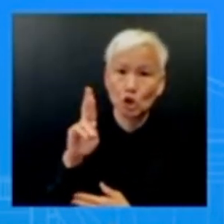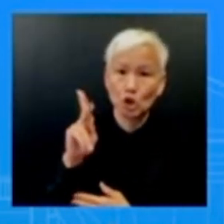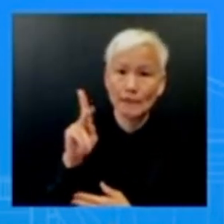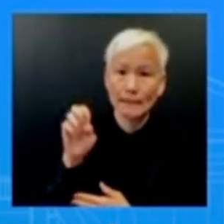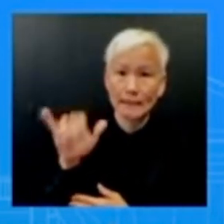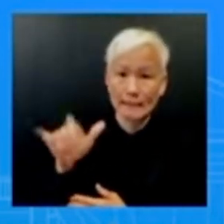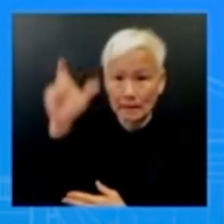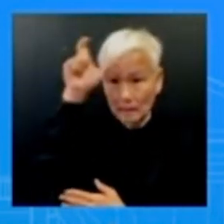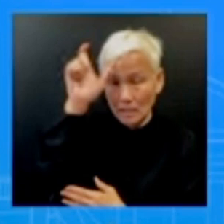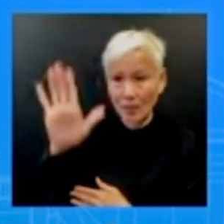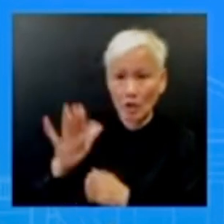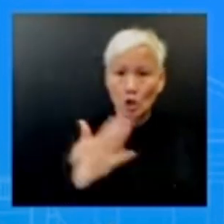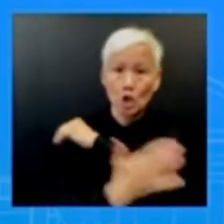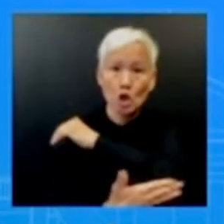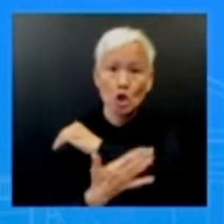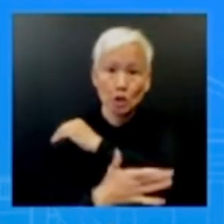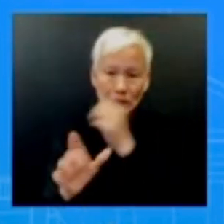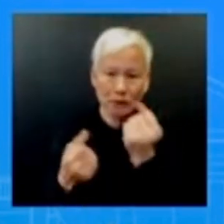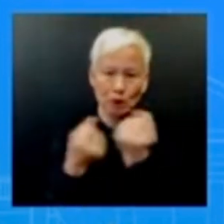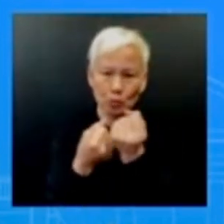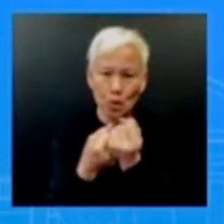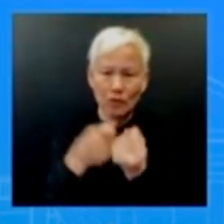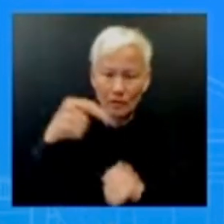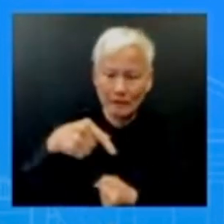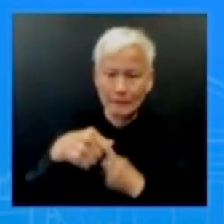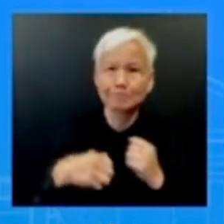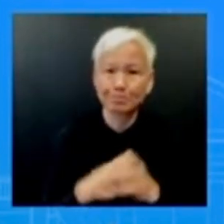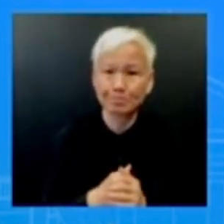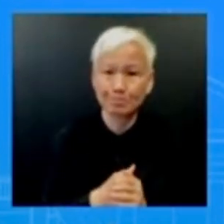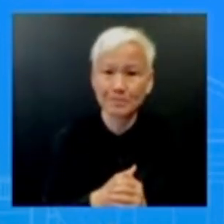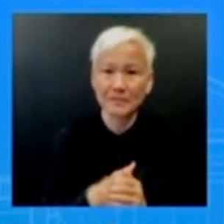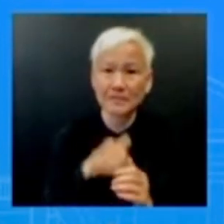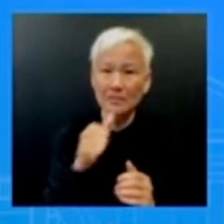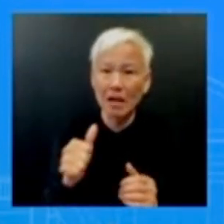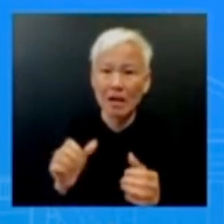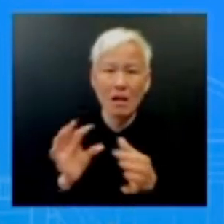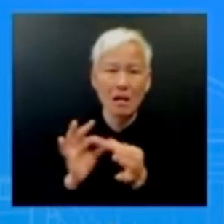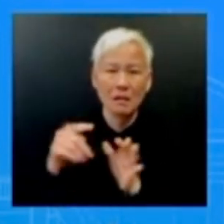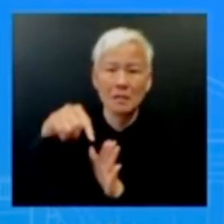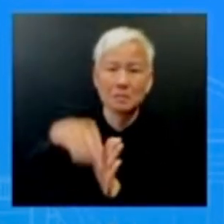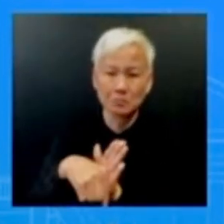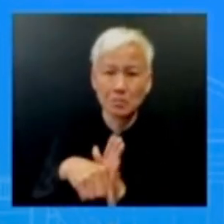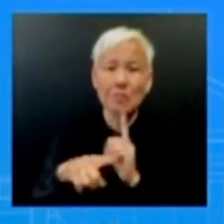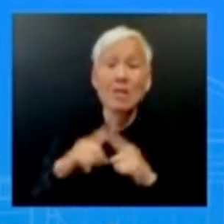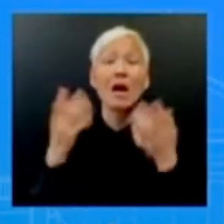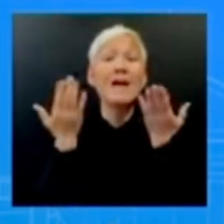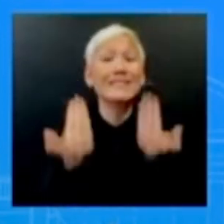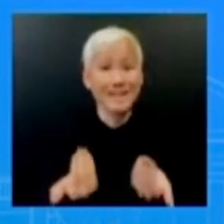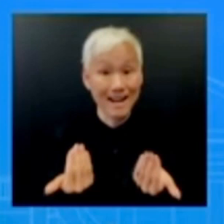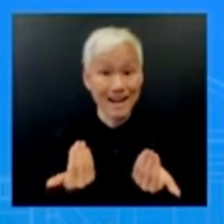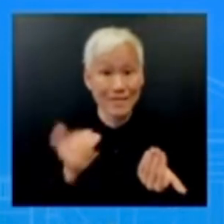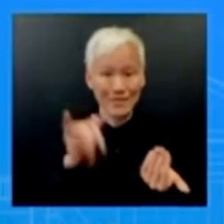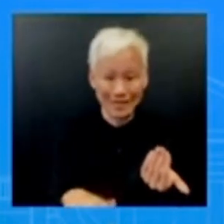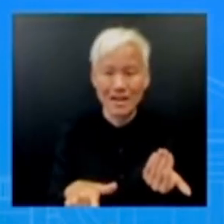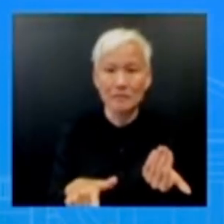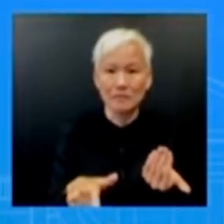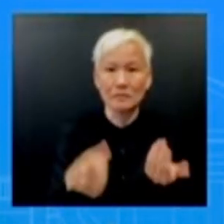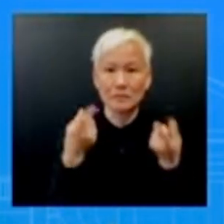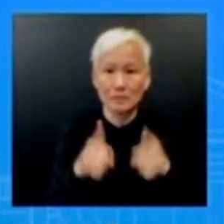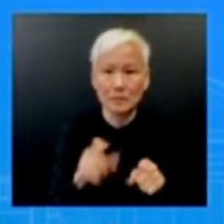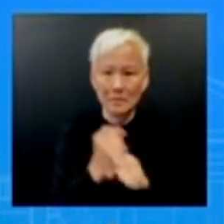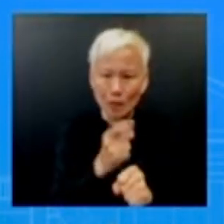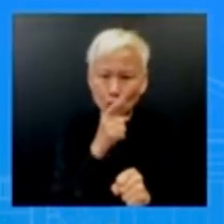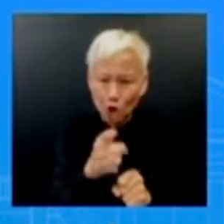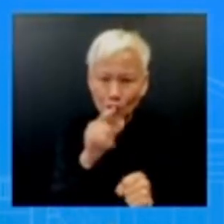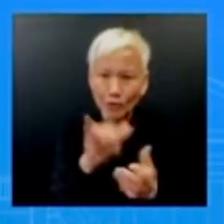speculating about repercussions one way or another. We're focused on now that this is extended, making sure we get those ships loaded and get them